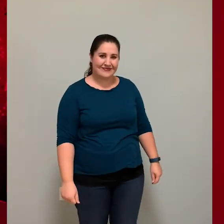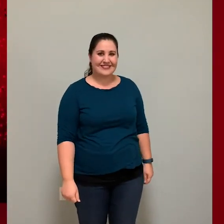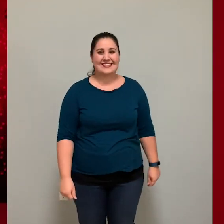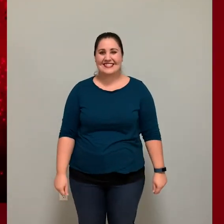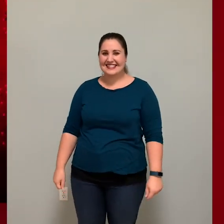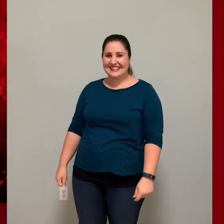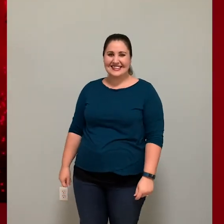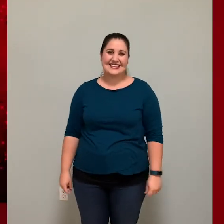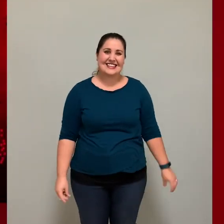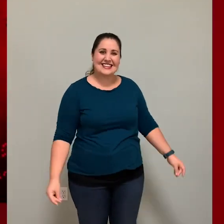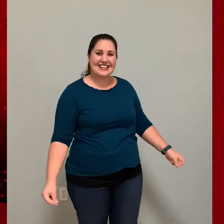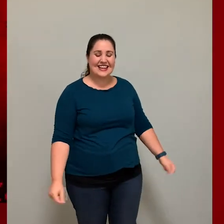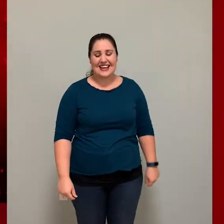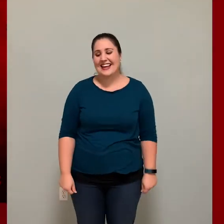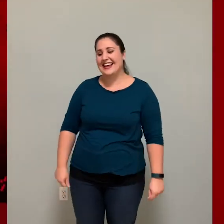Oh,